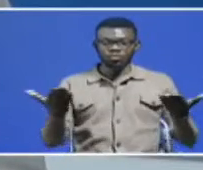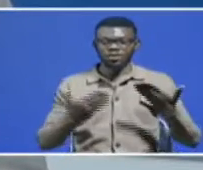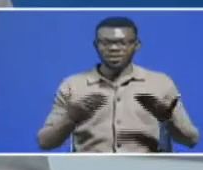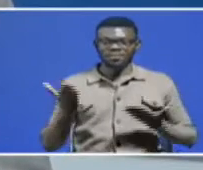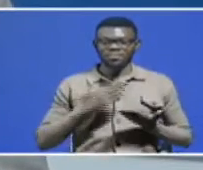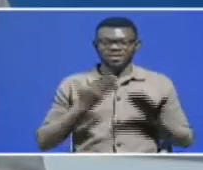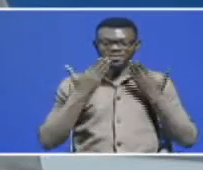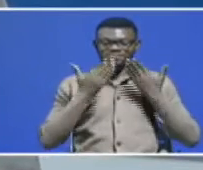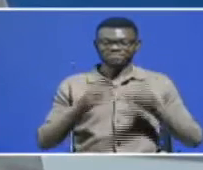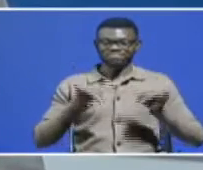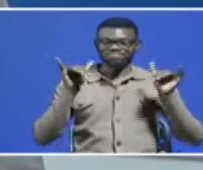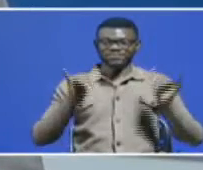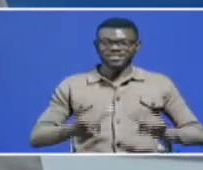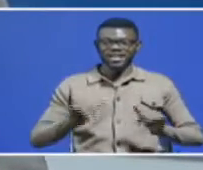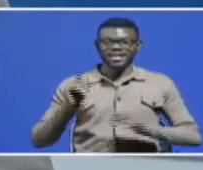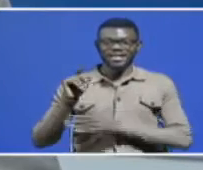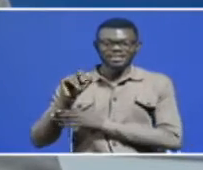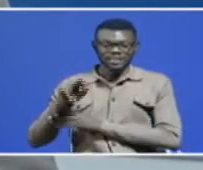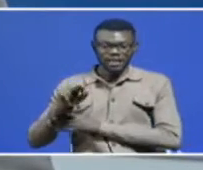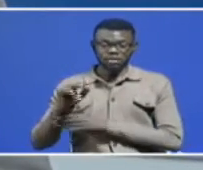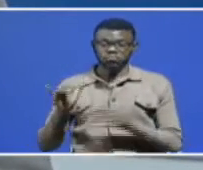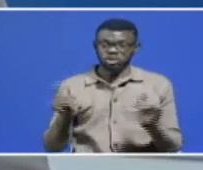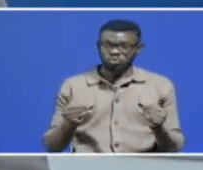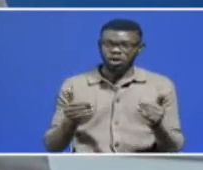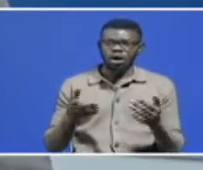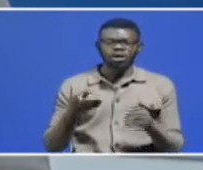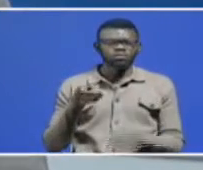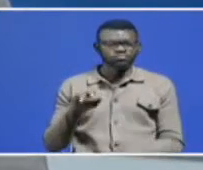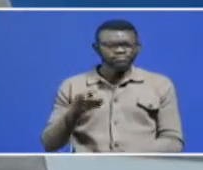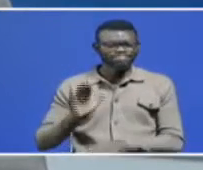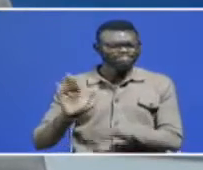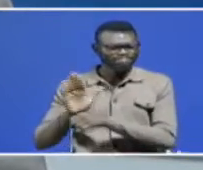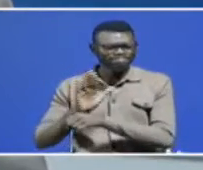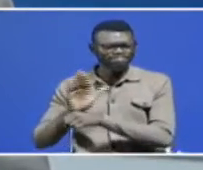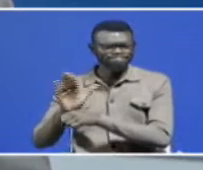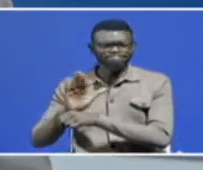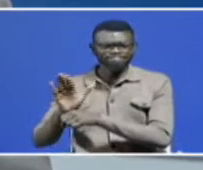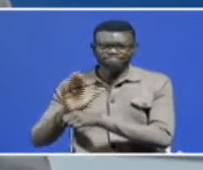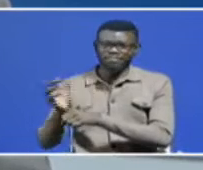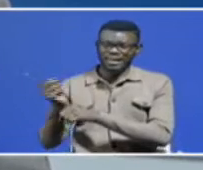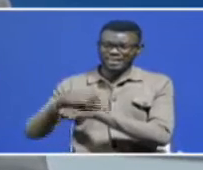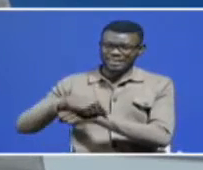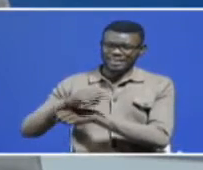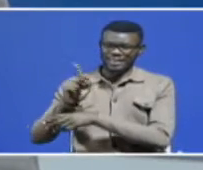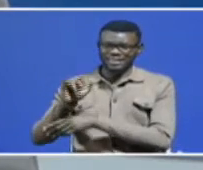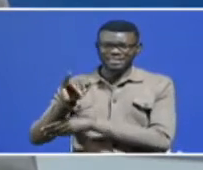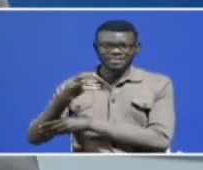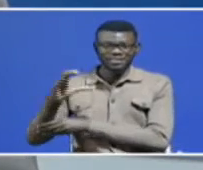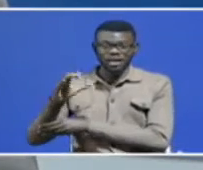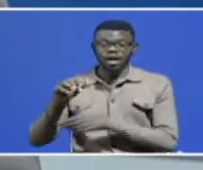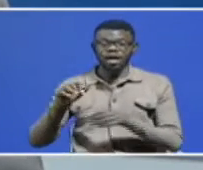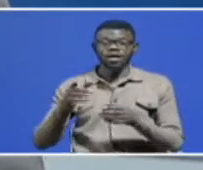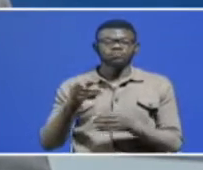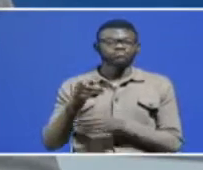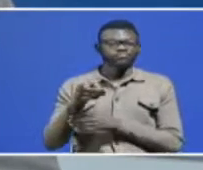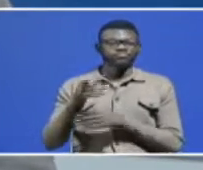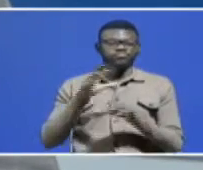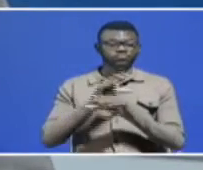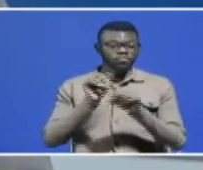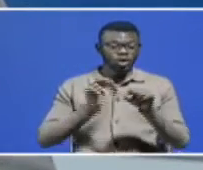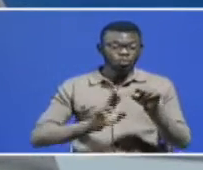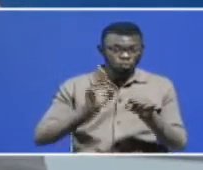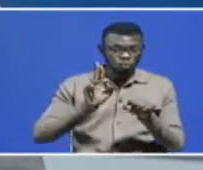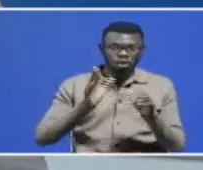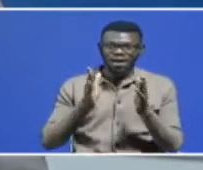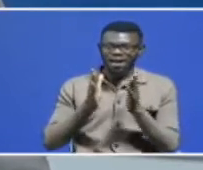Back and thank you for staying with KTN Prime. Now, it has been a busy day at KICC, even as President Uhuru Kenyatta